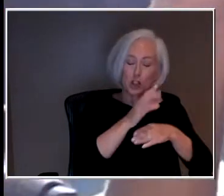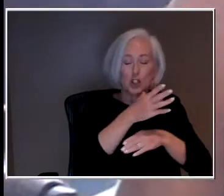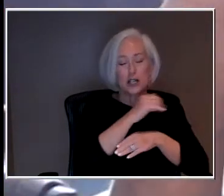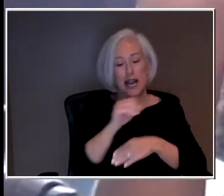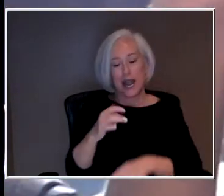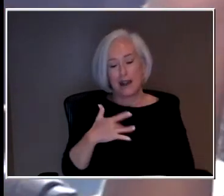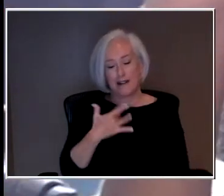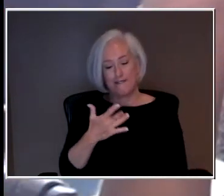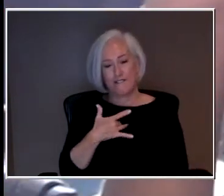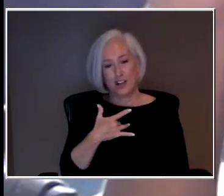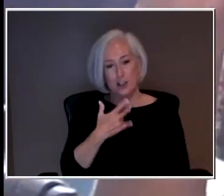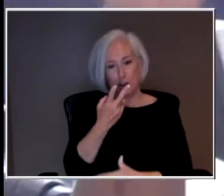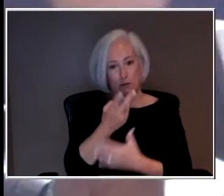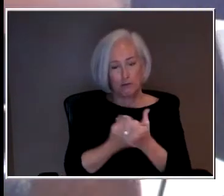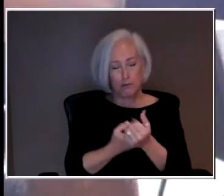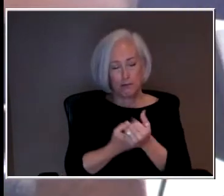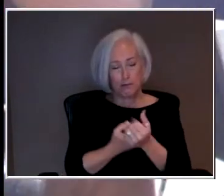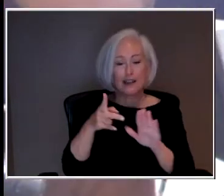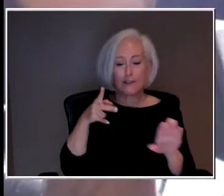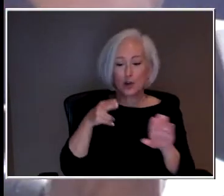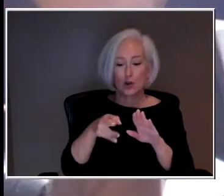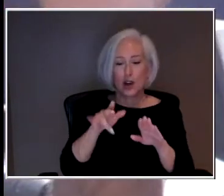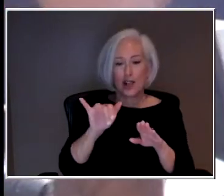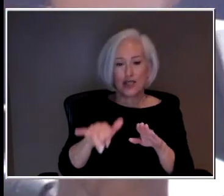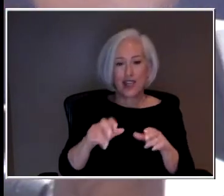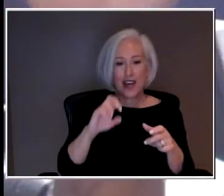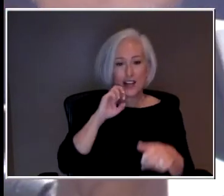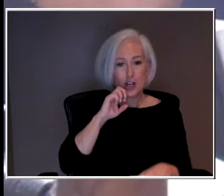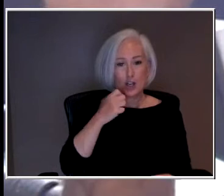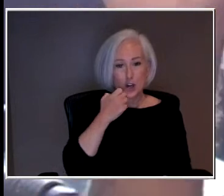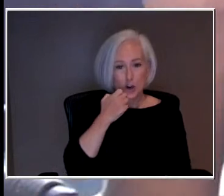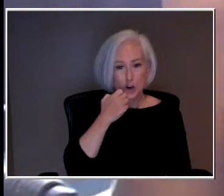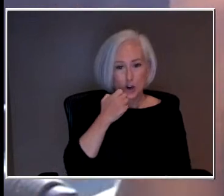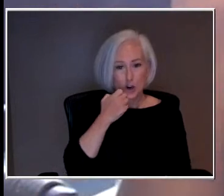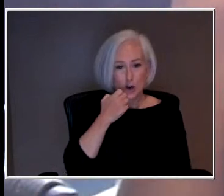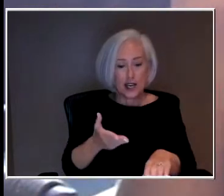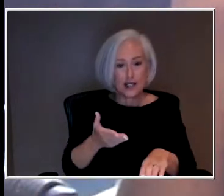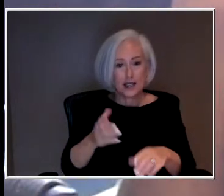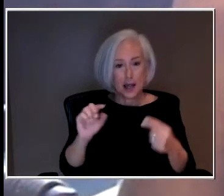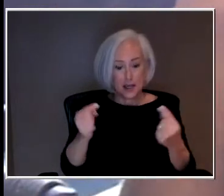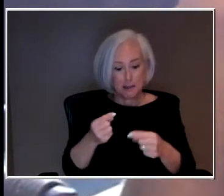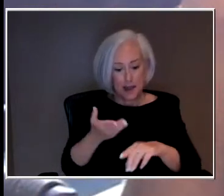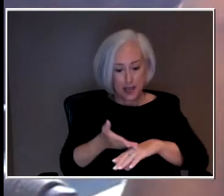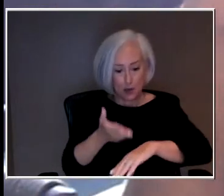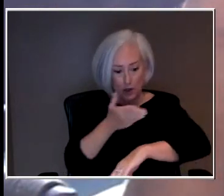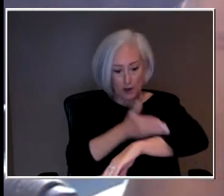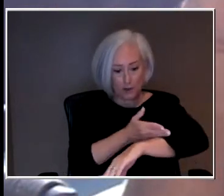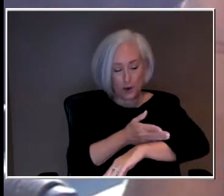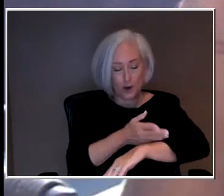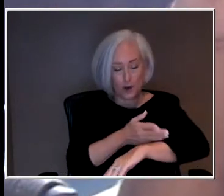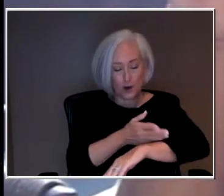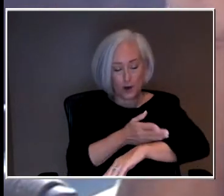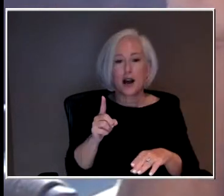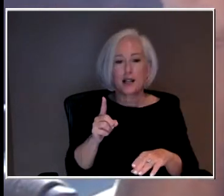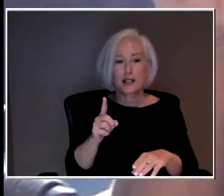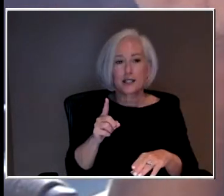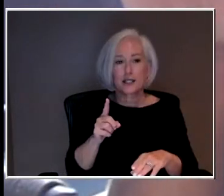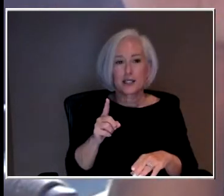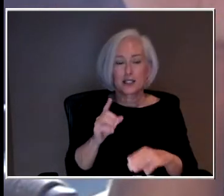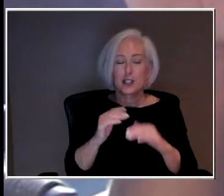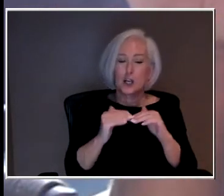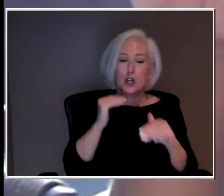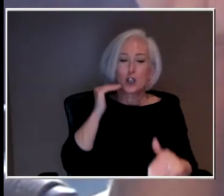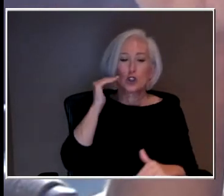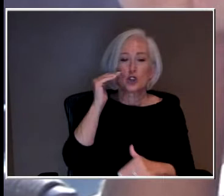feels. So if you cut that nerve, there's a chance that we could improve her pain, but there's probably a way too big of